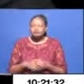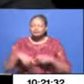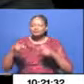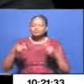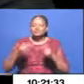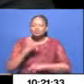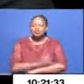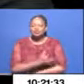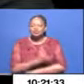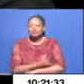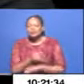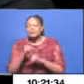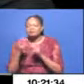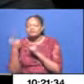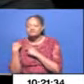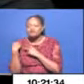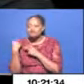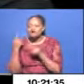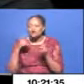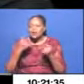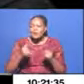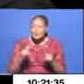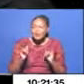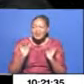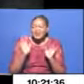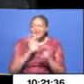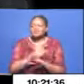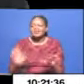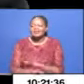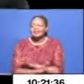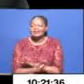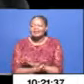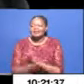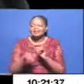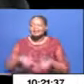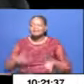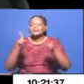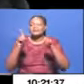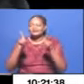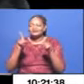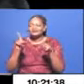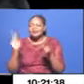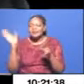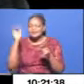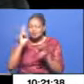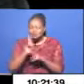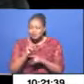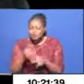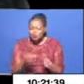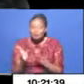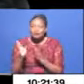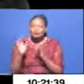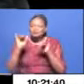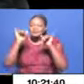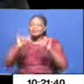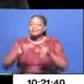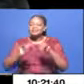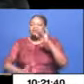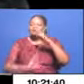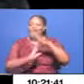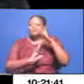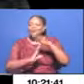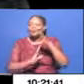be in charge of implementations and everything, are exploiting those loopholes to remain at the top.